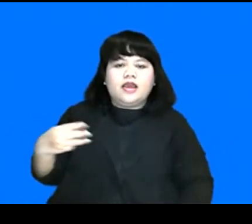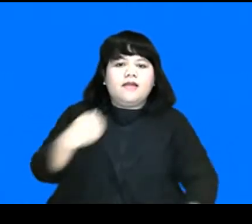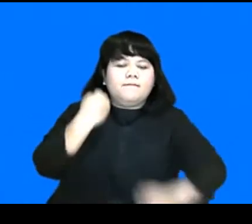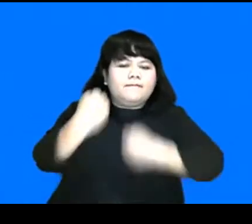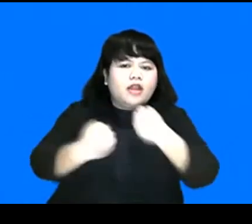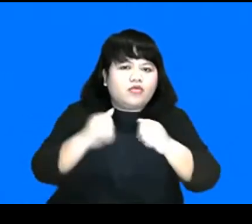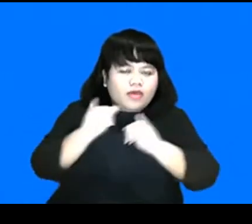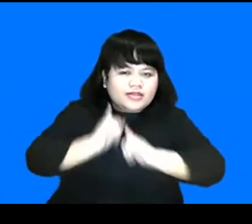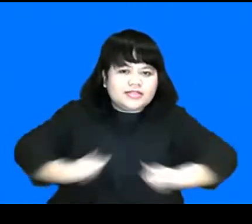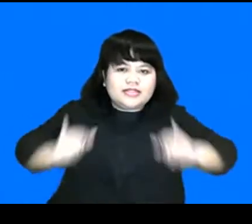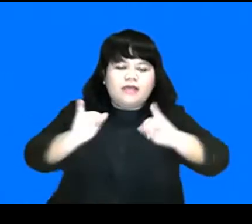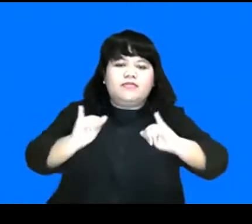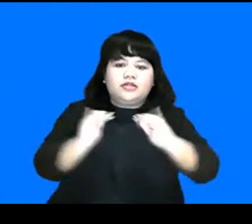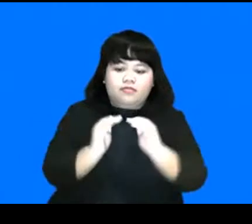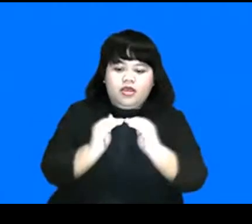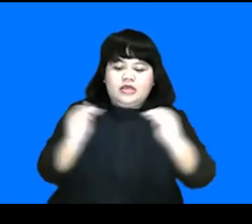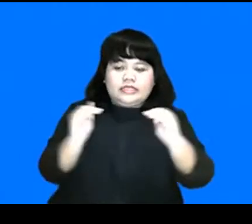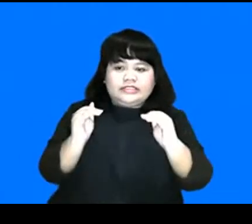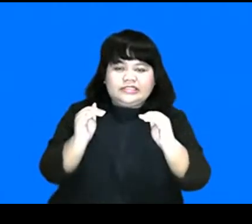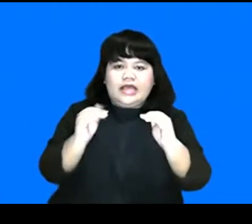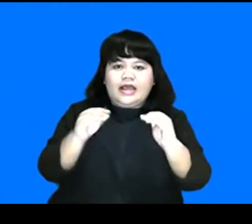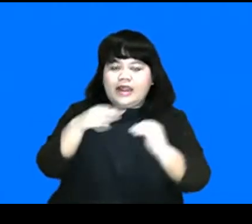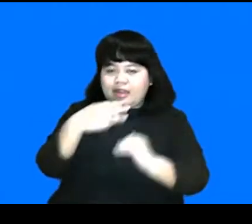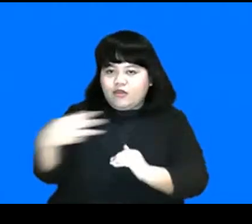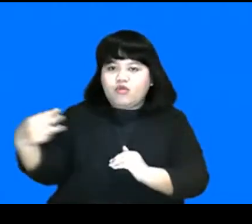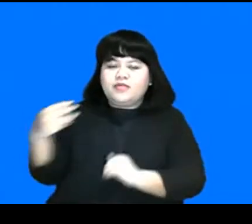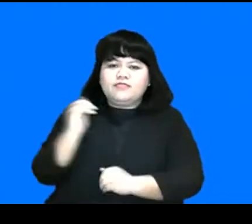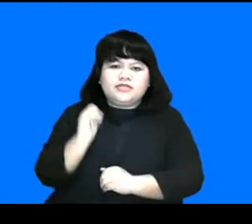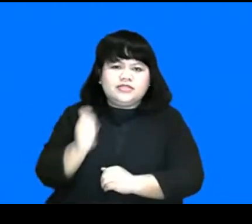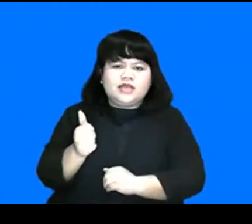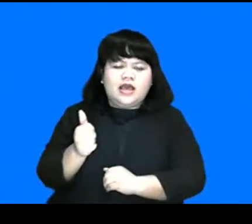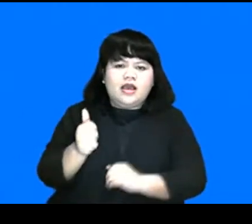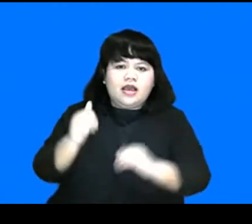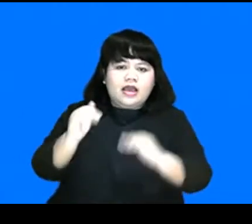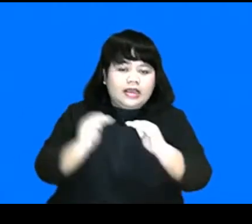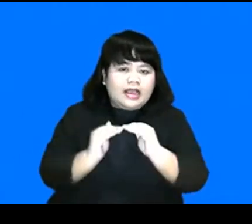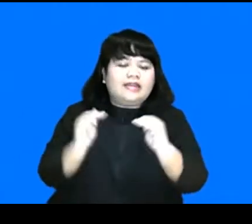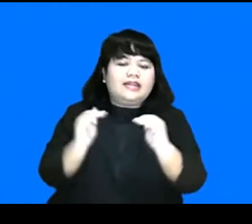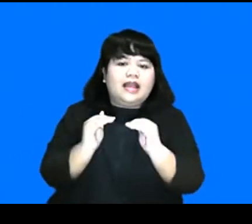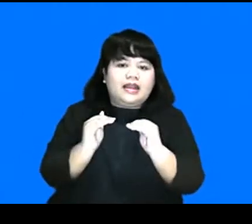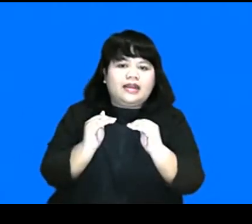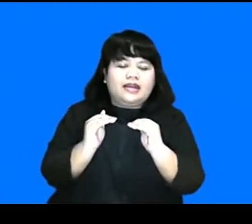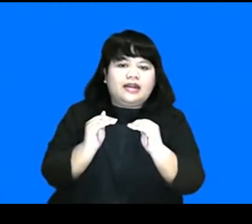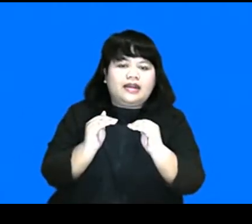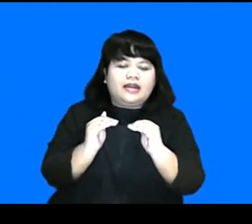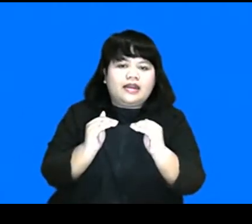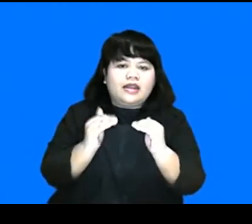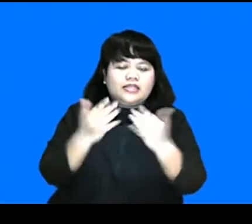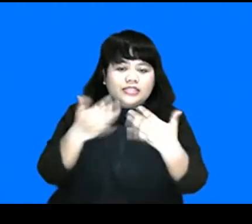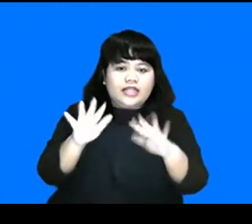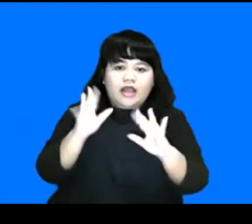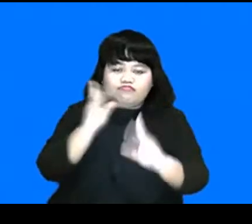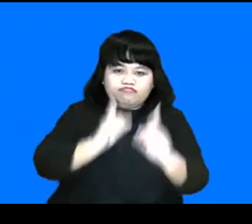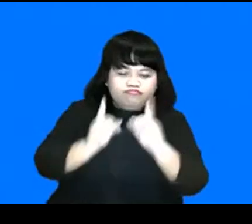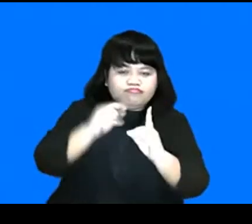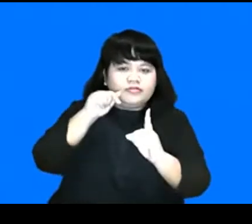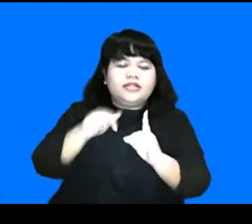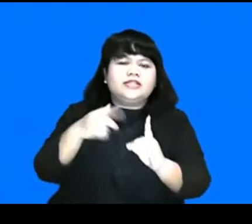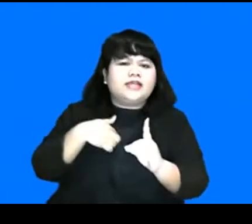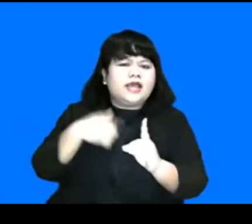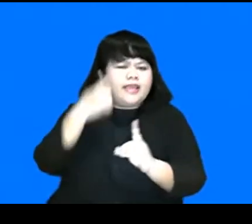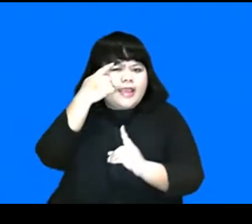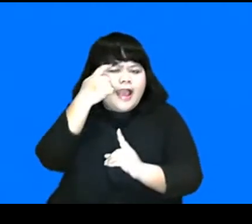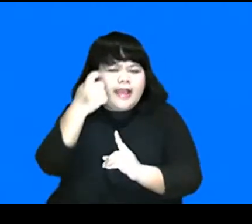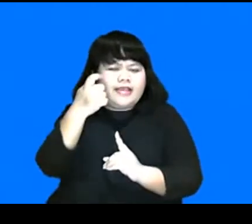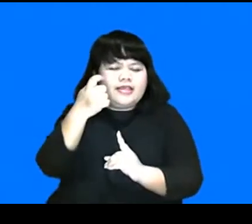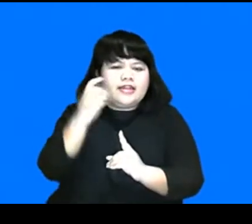know, fairness and justice. And I believe after the session today, I think this is maybe not mission impossible, but